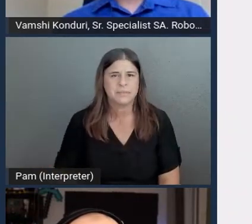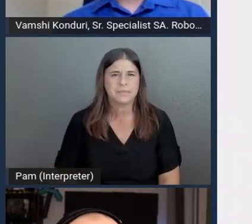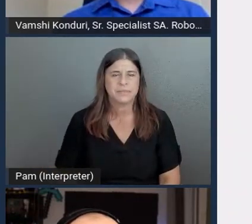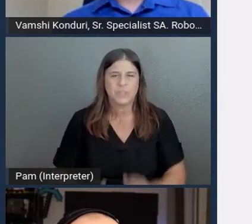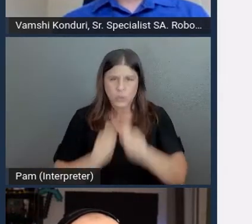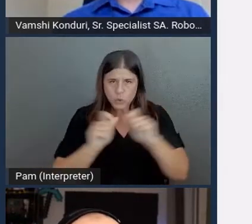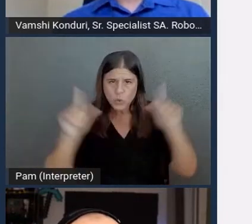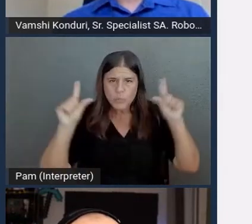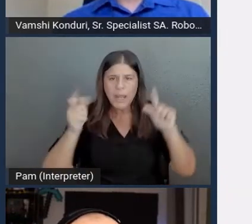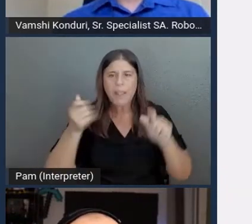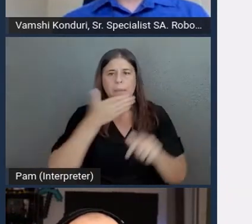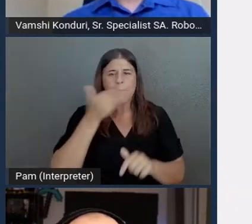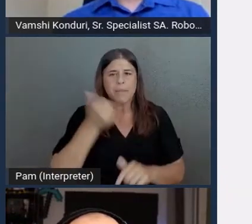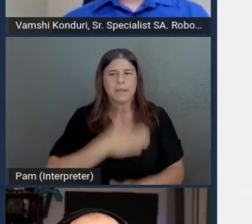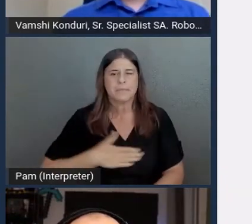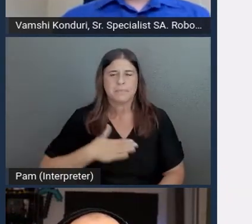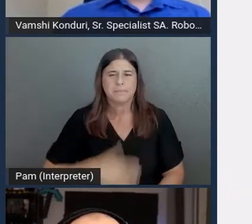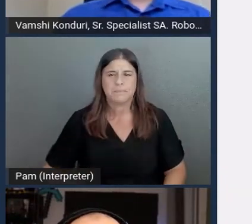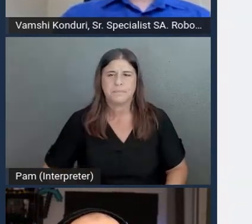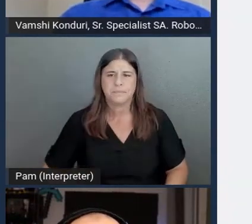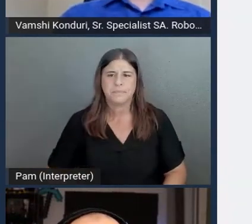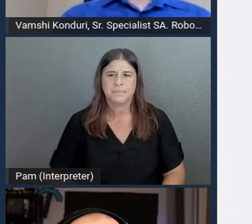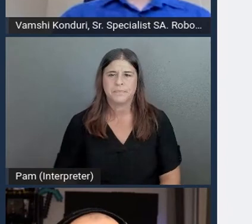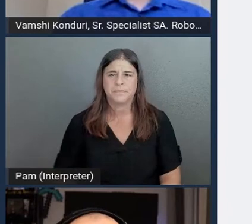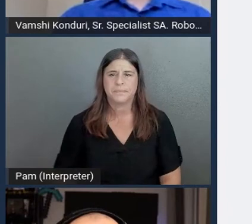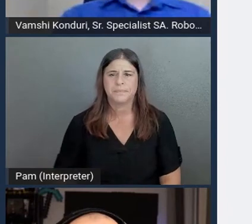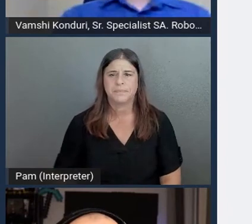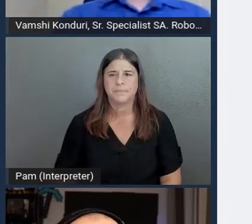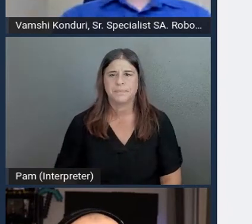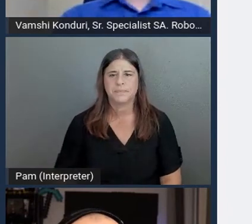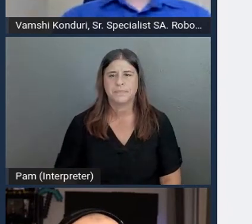bit, yeah. Yeah, if that works.